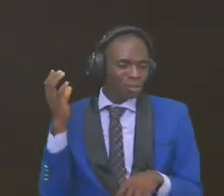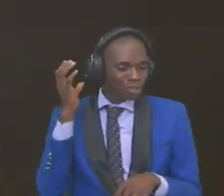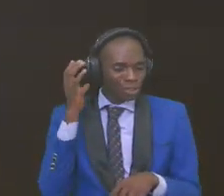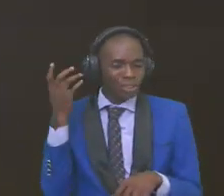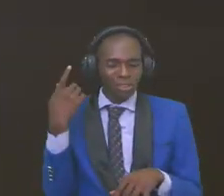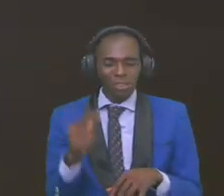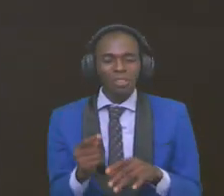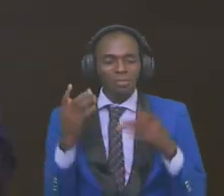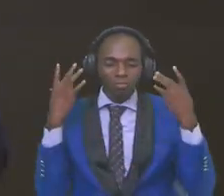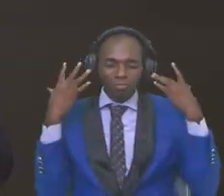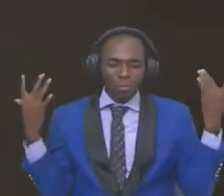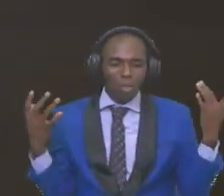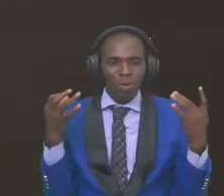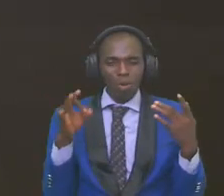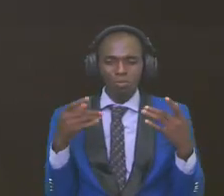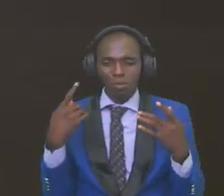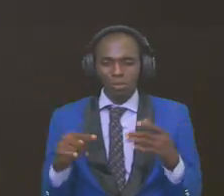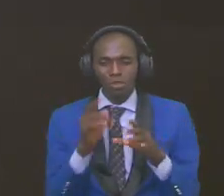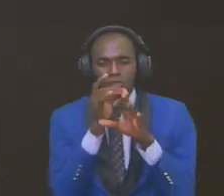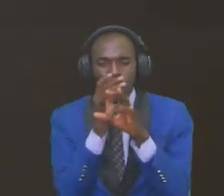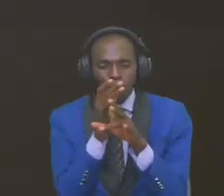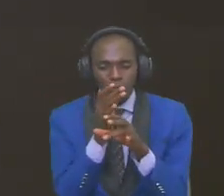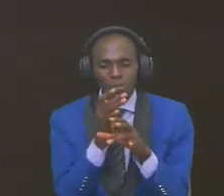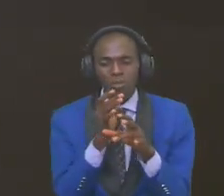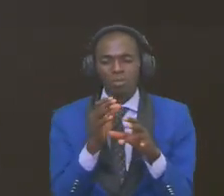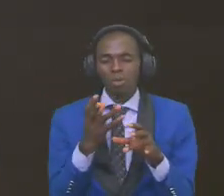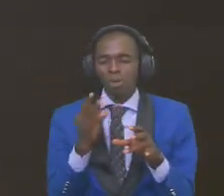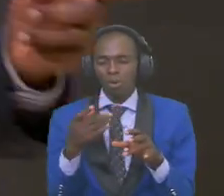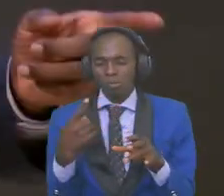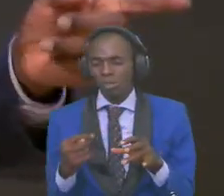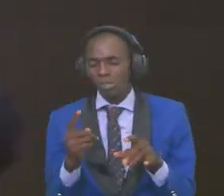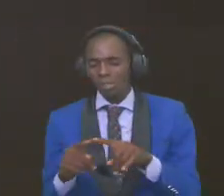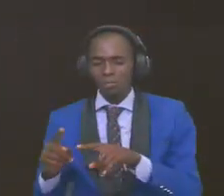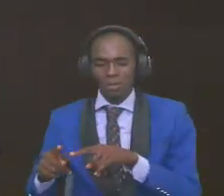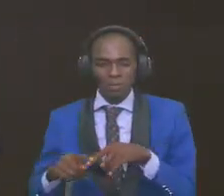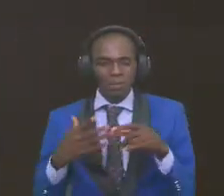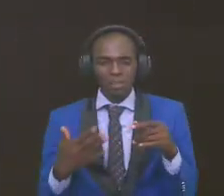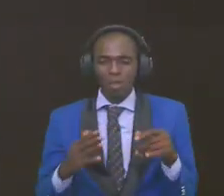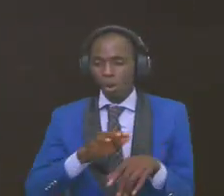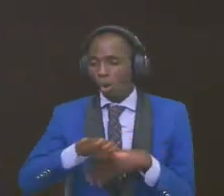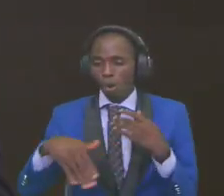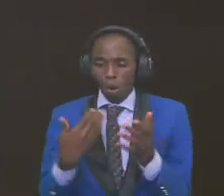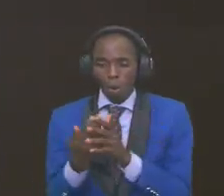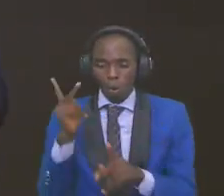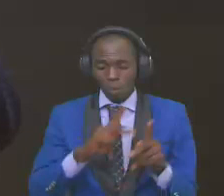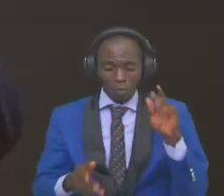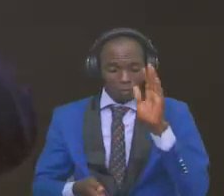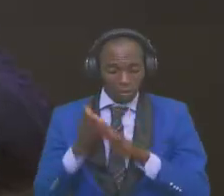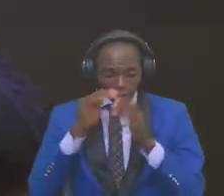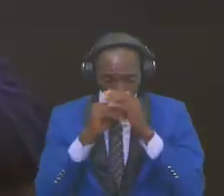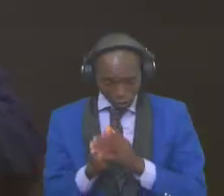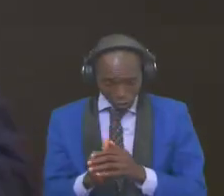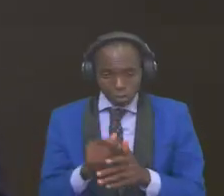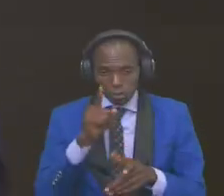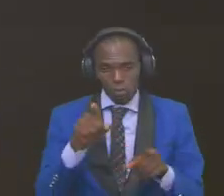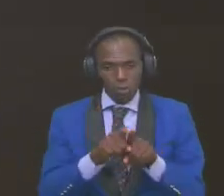the cornet, of the trumpet, of the dulcimer, and others are bowing down, you bow down, that's all right,